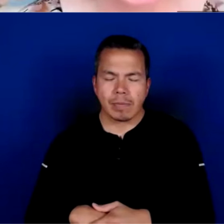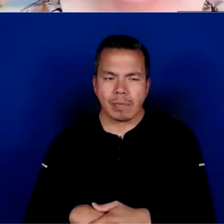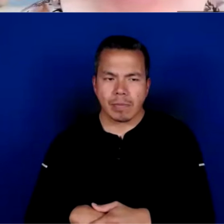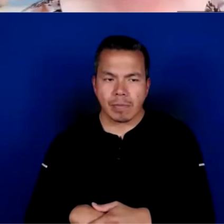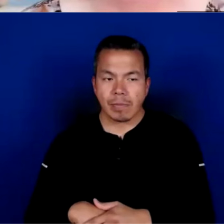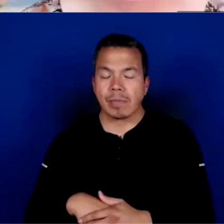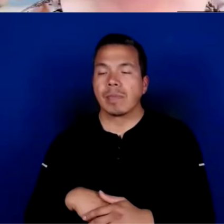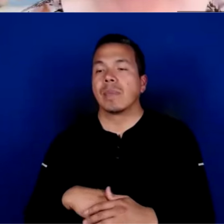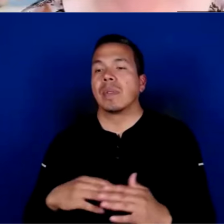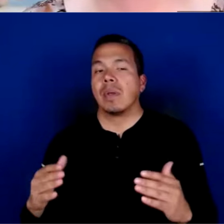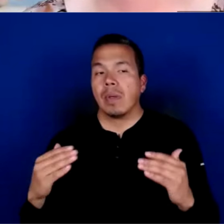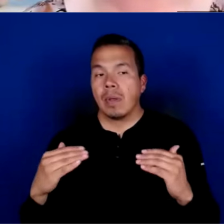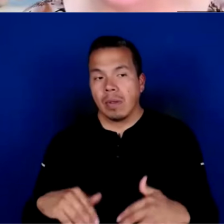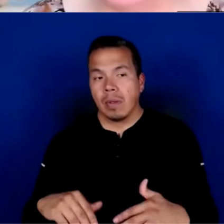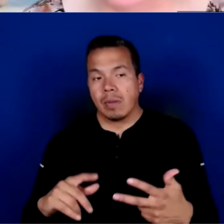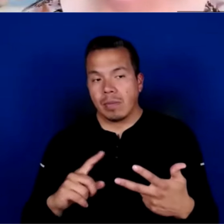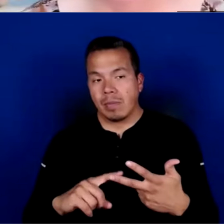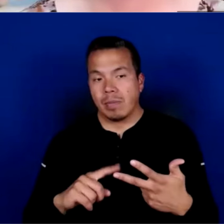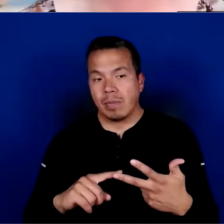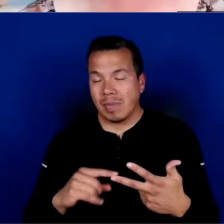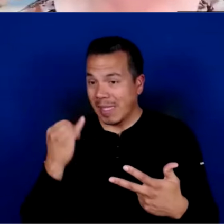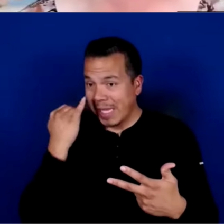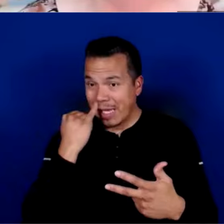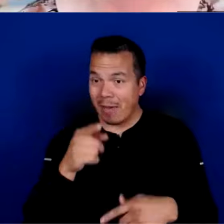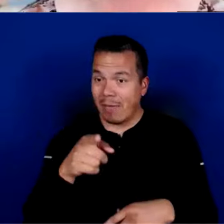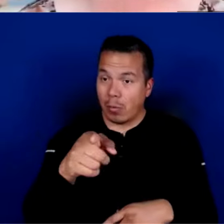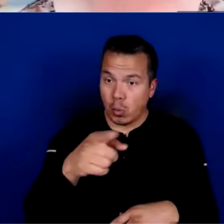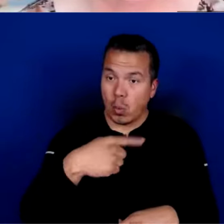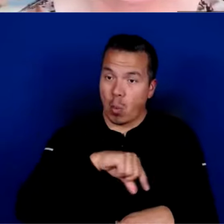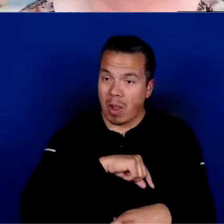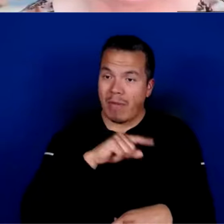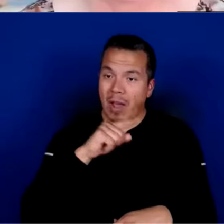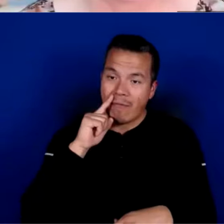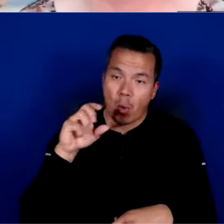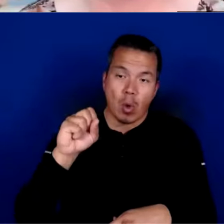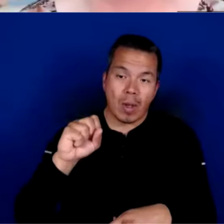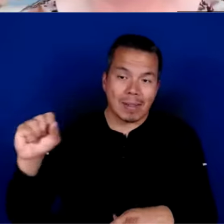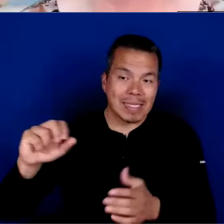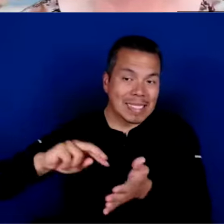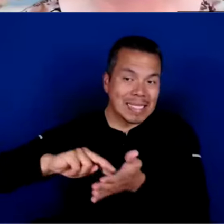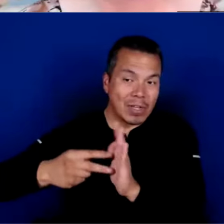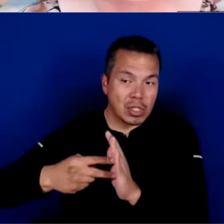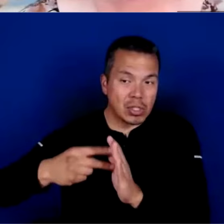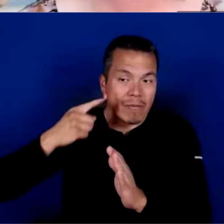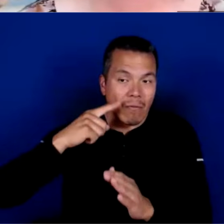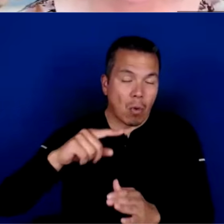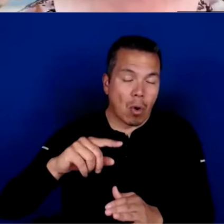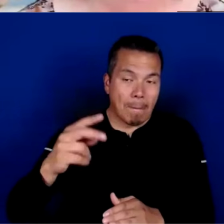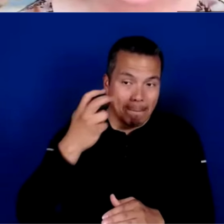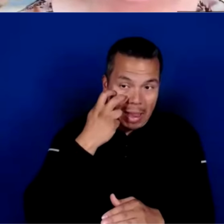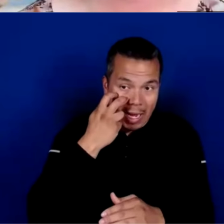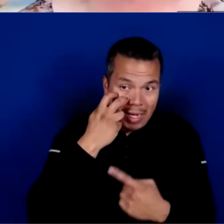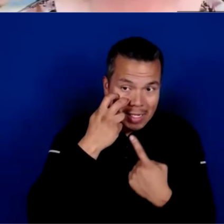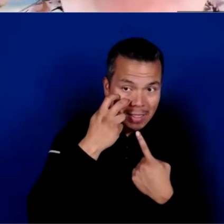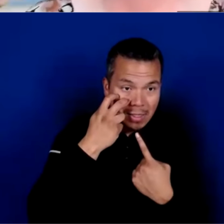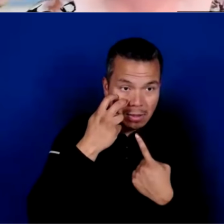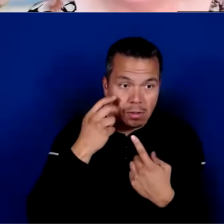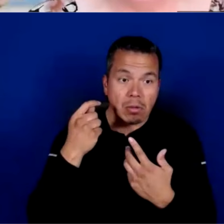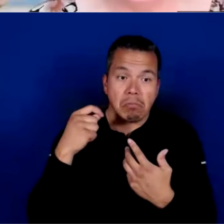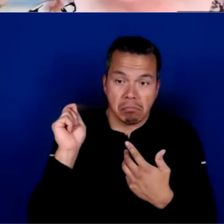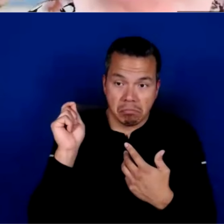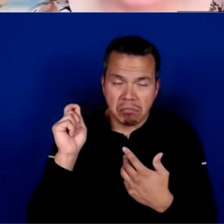Social Security definition for blind, you can deduct blind work expenses. And that's not only the